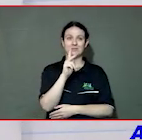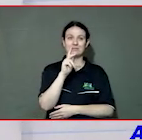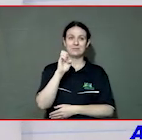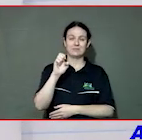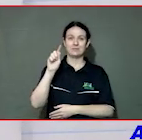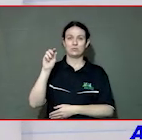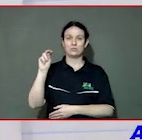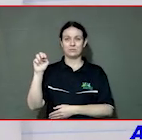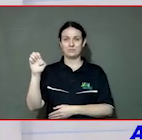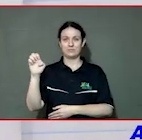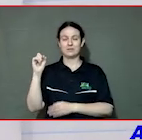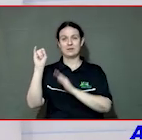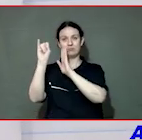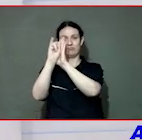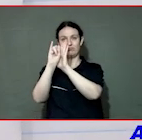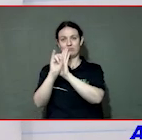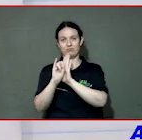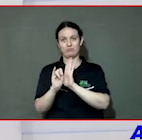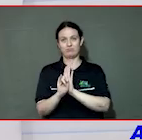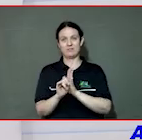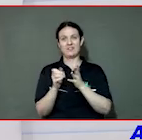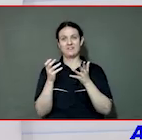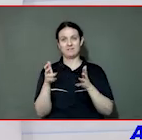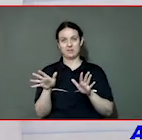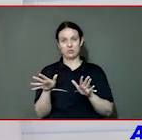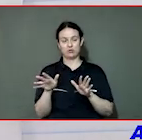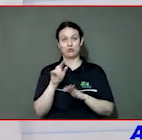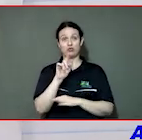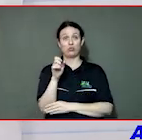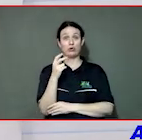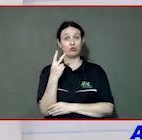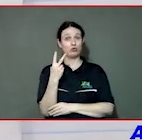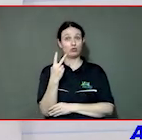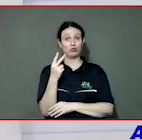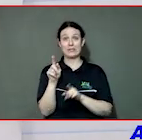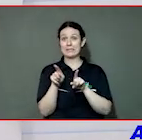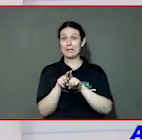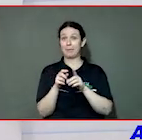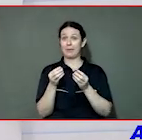you've identified them. So the same with question number 2.